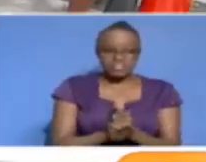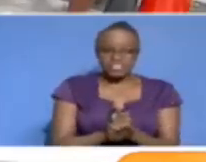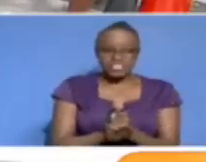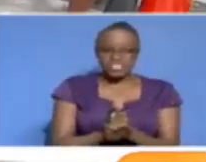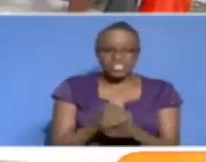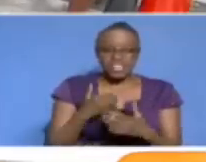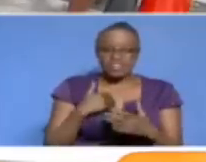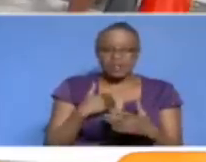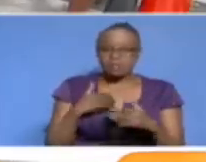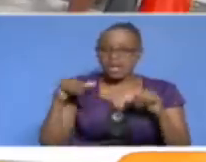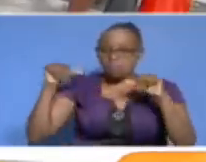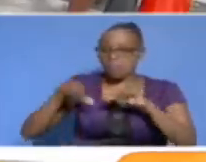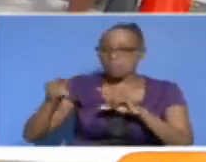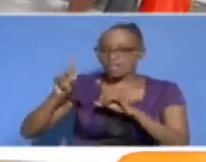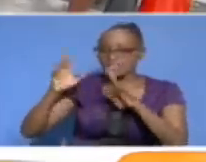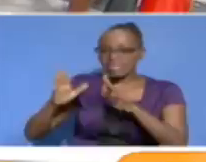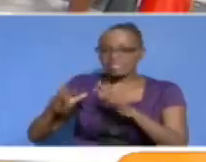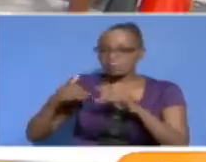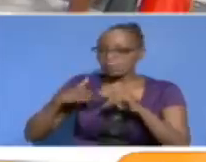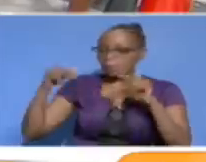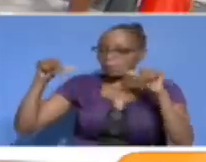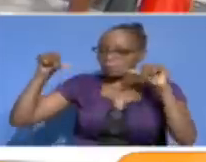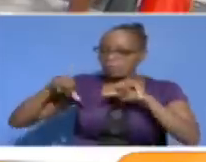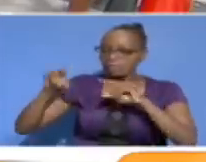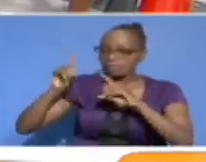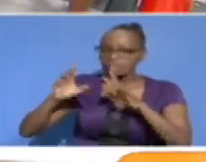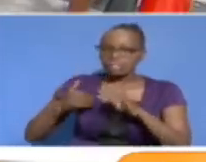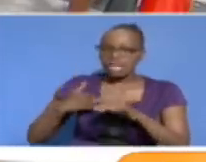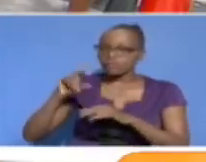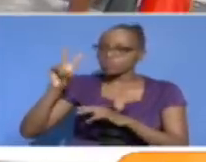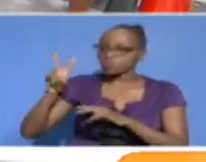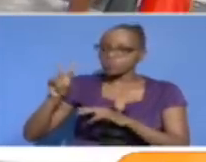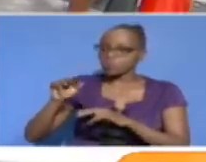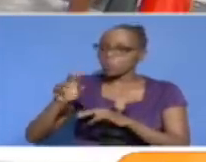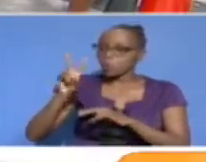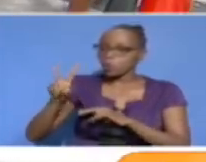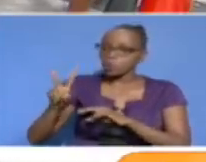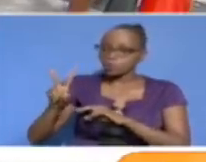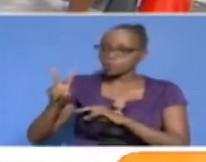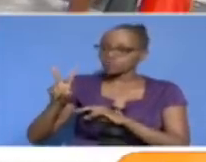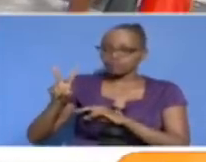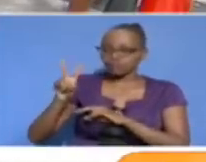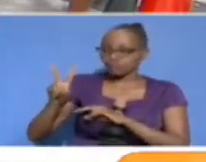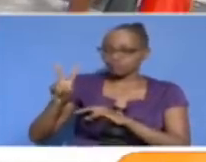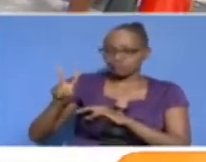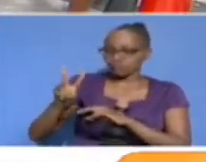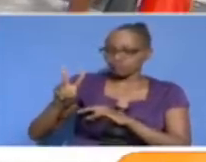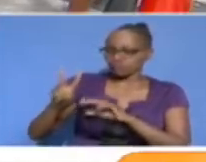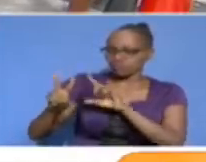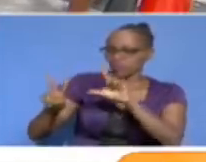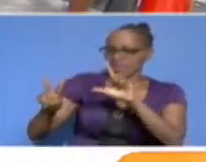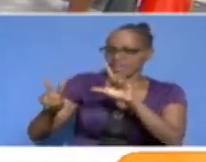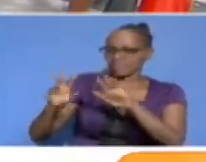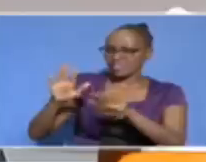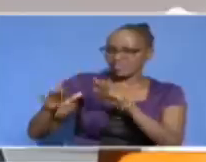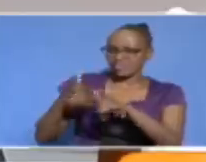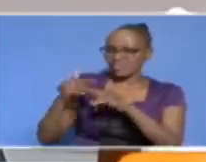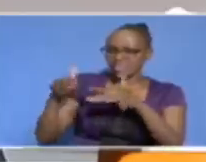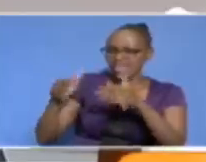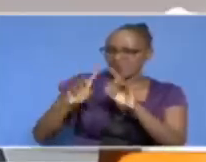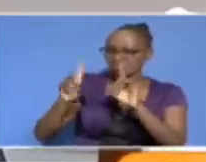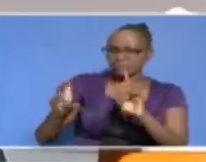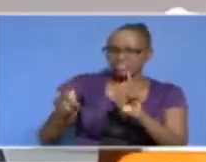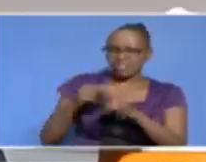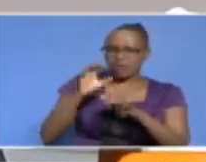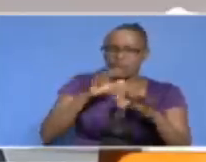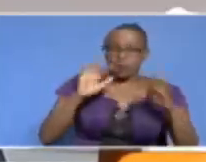they say I'm a very bad dancer, Governor. I have two left feet. Yes. But how was that birthday? How was that? Was that? It's a nice birthday. We were